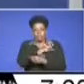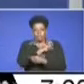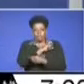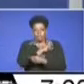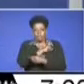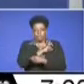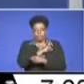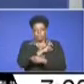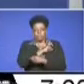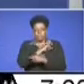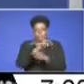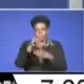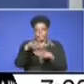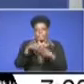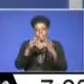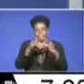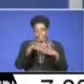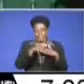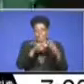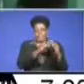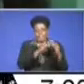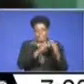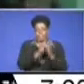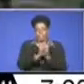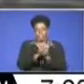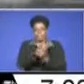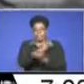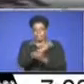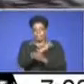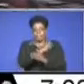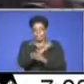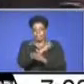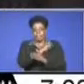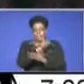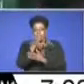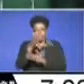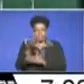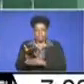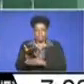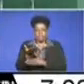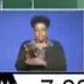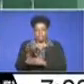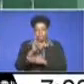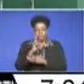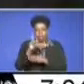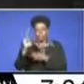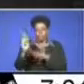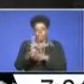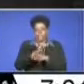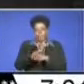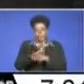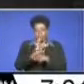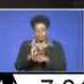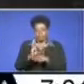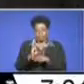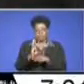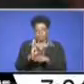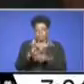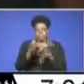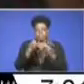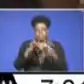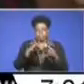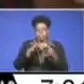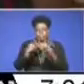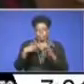on the inner city. The police station at Quaco and Market Streets is one of the busiest, dealing with many issues